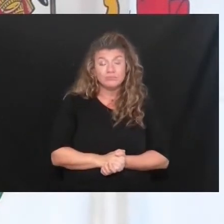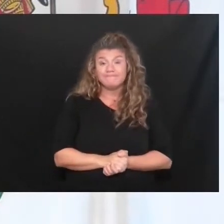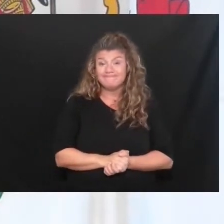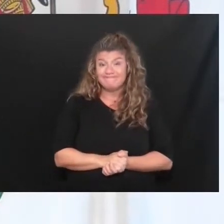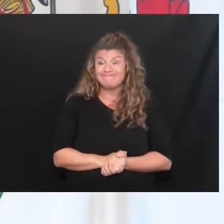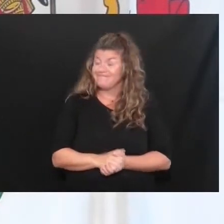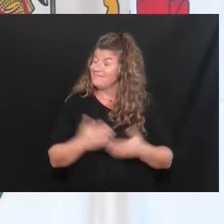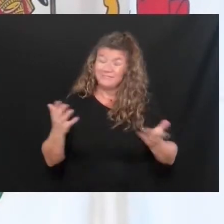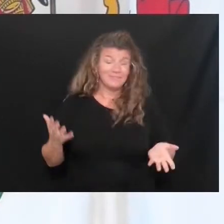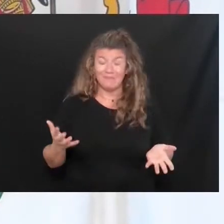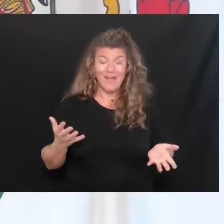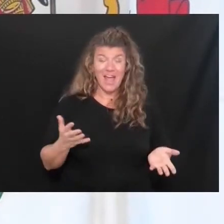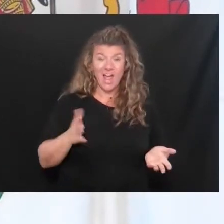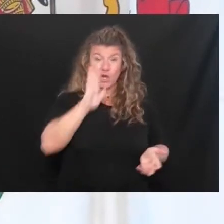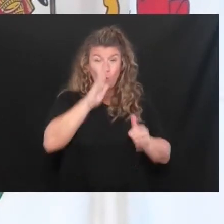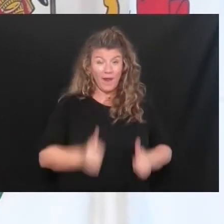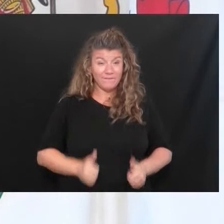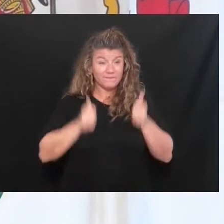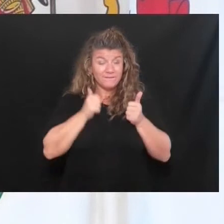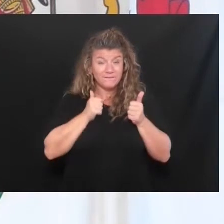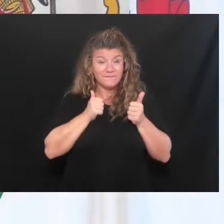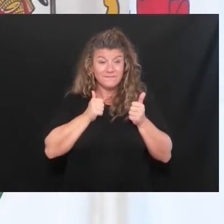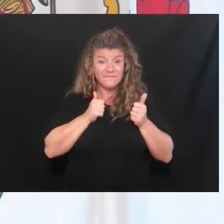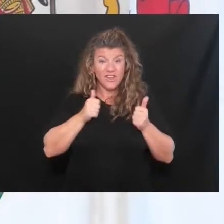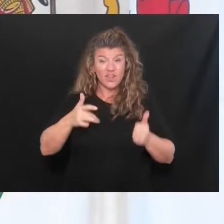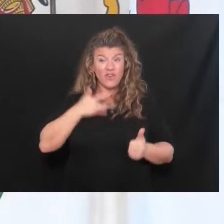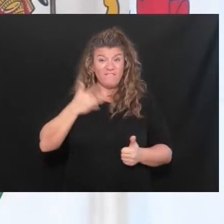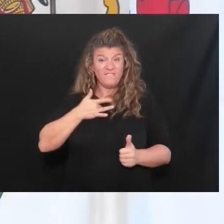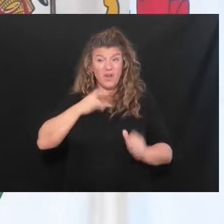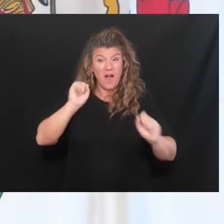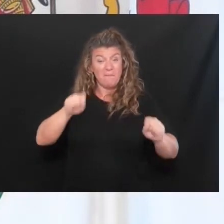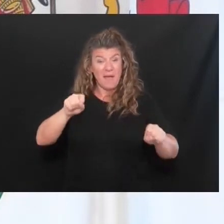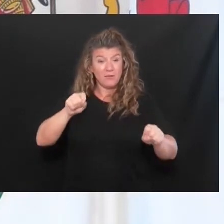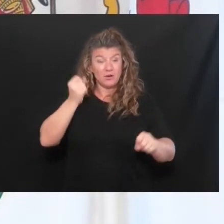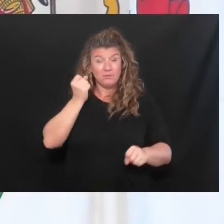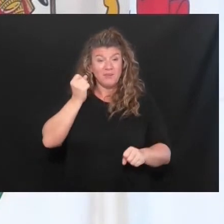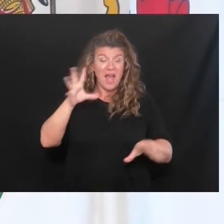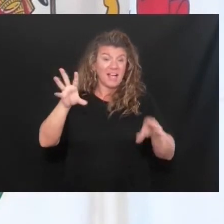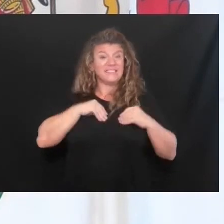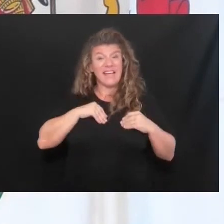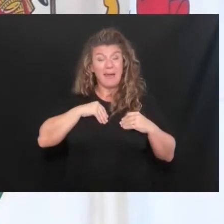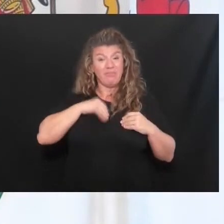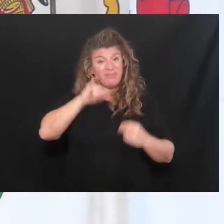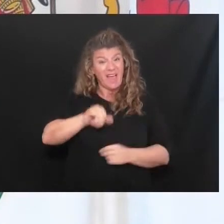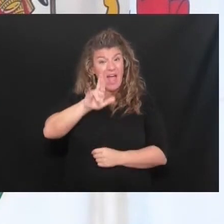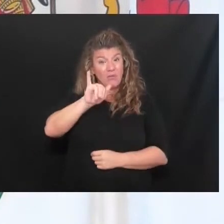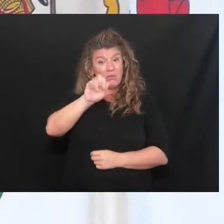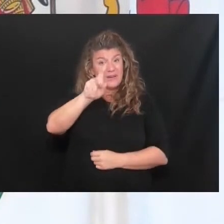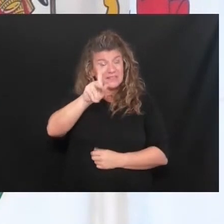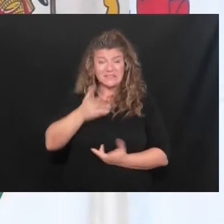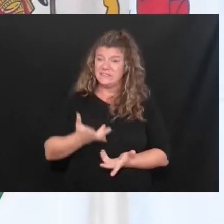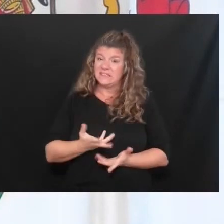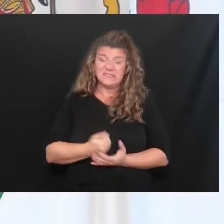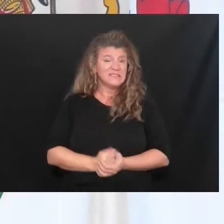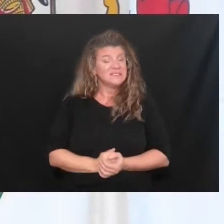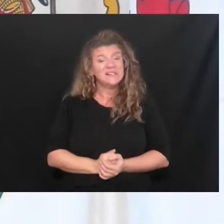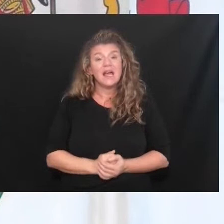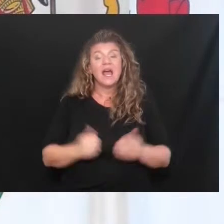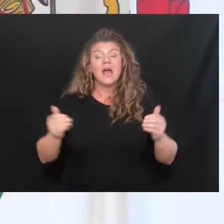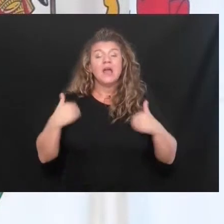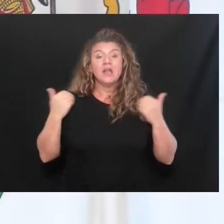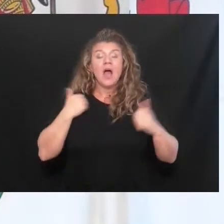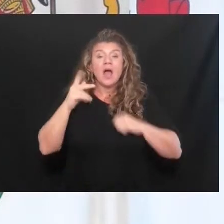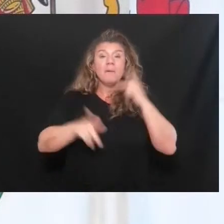It's a gamble that I don't see how you take. I just don't see how you take it. Young people, 12 and older, we need